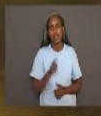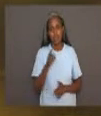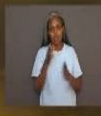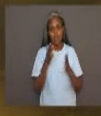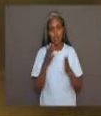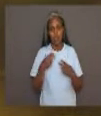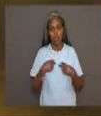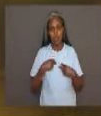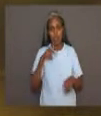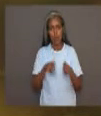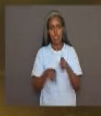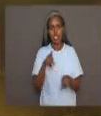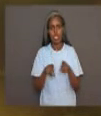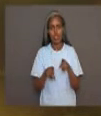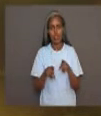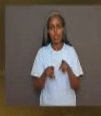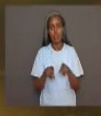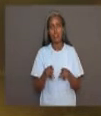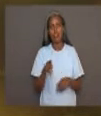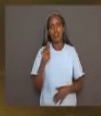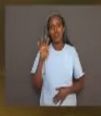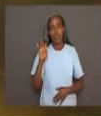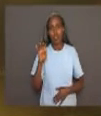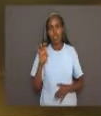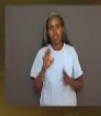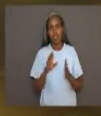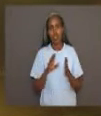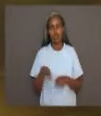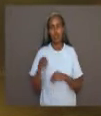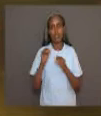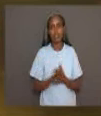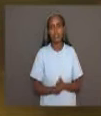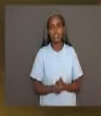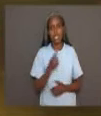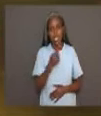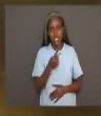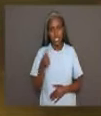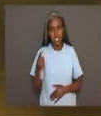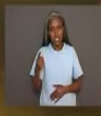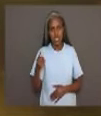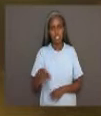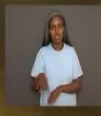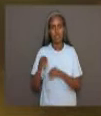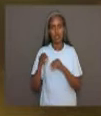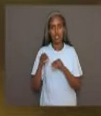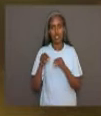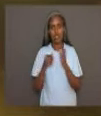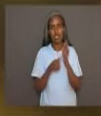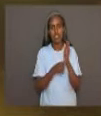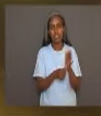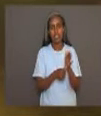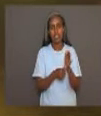have a population of 40 students, each student is assigned